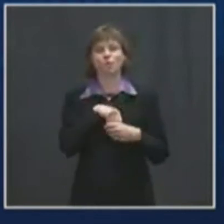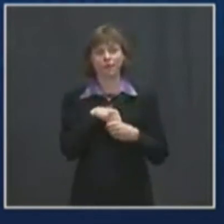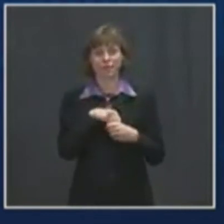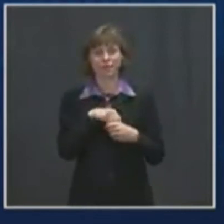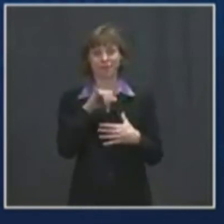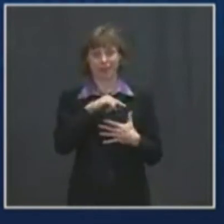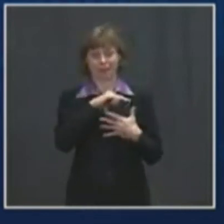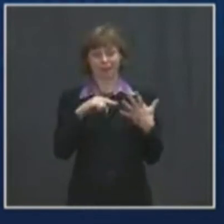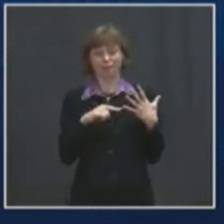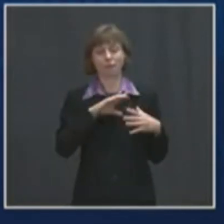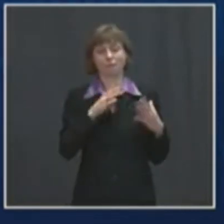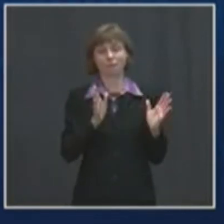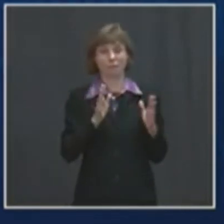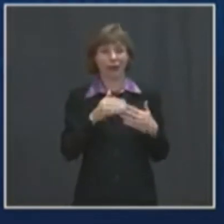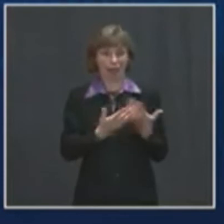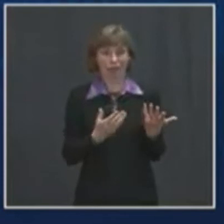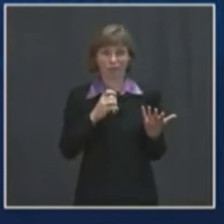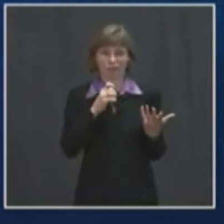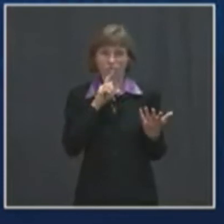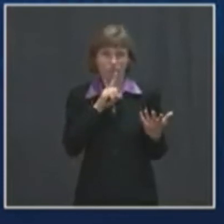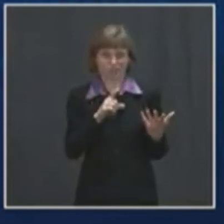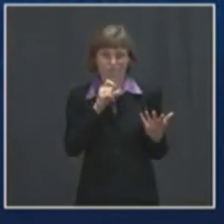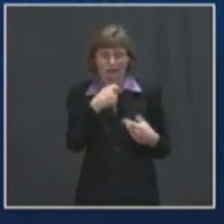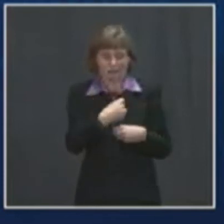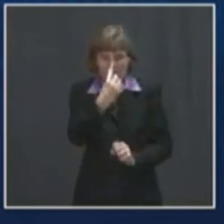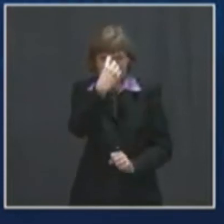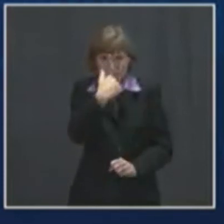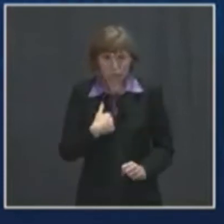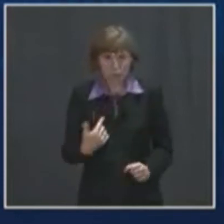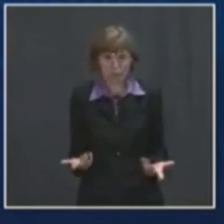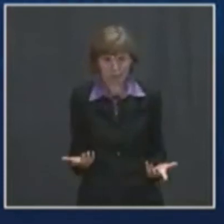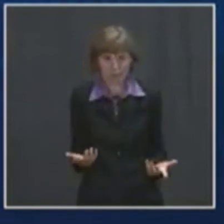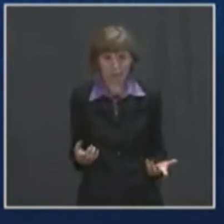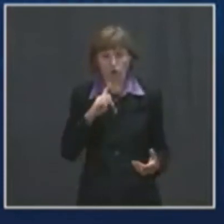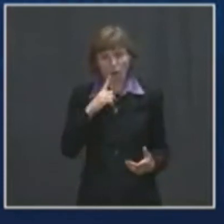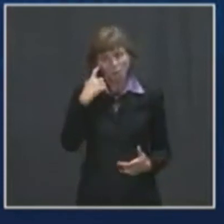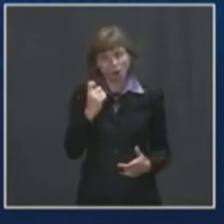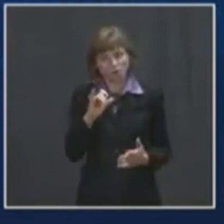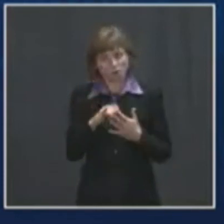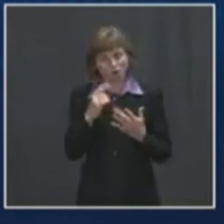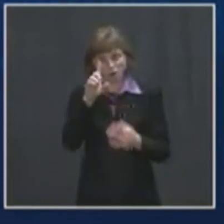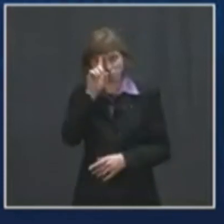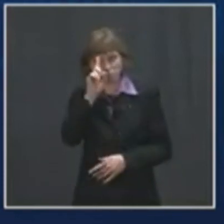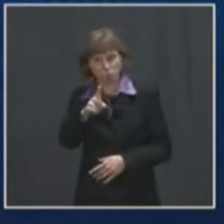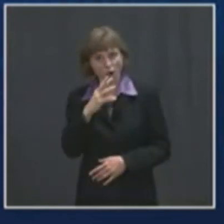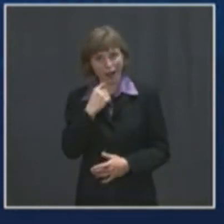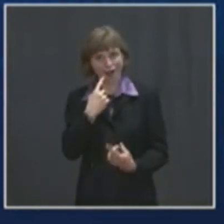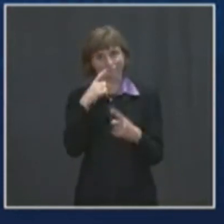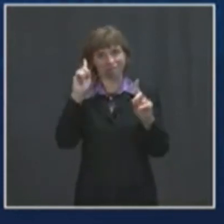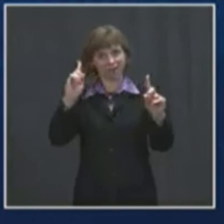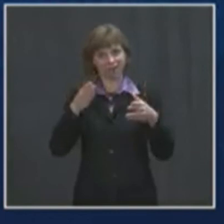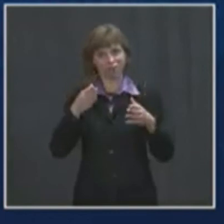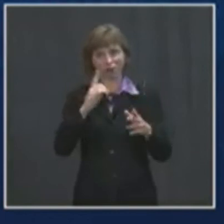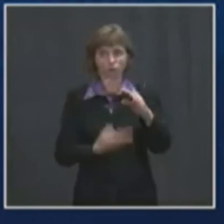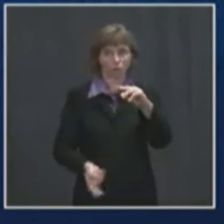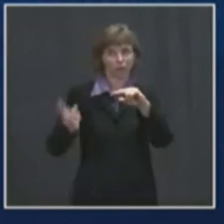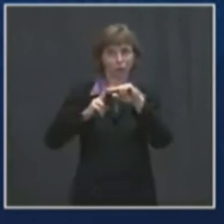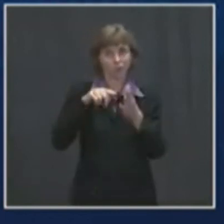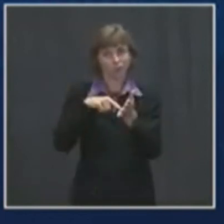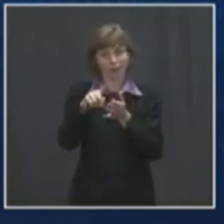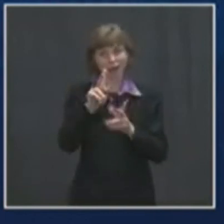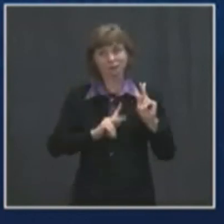no sense to me, because it is an efficient and effective way to raise the pay of people who are in